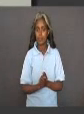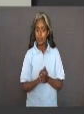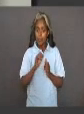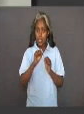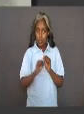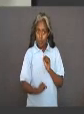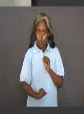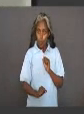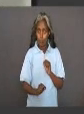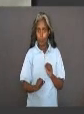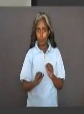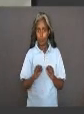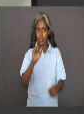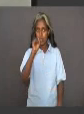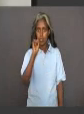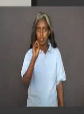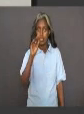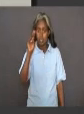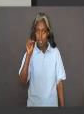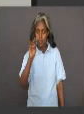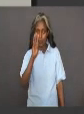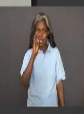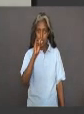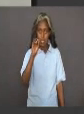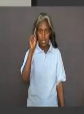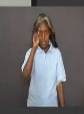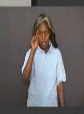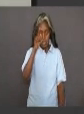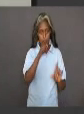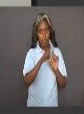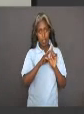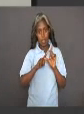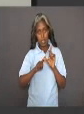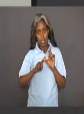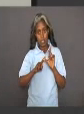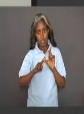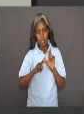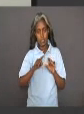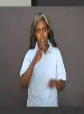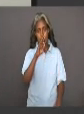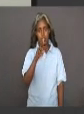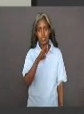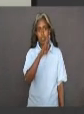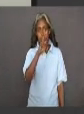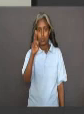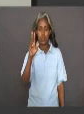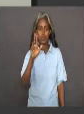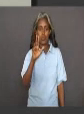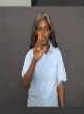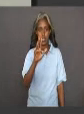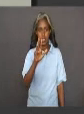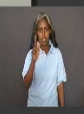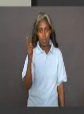So, the sine of a 60-degree angle is the square root of